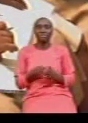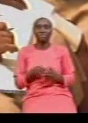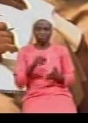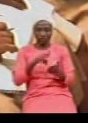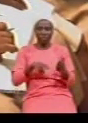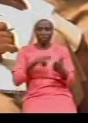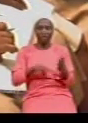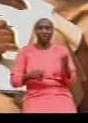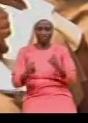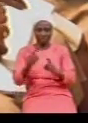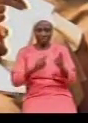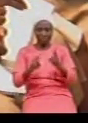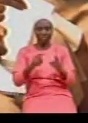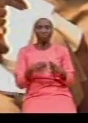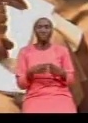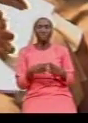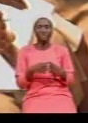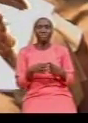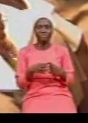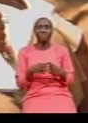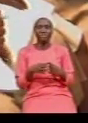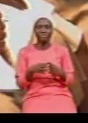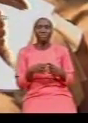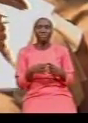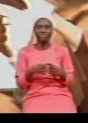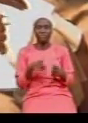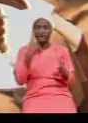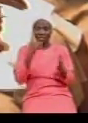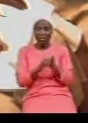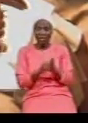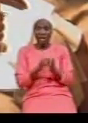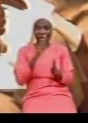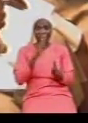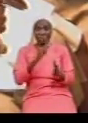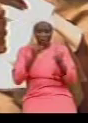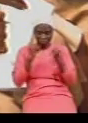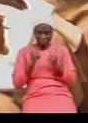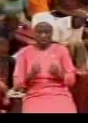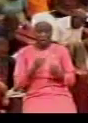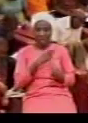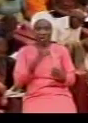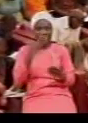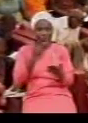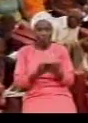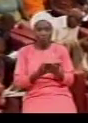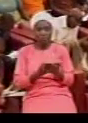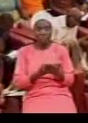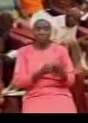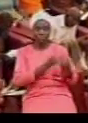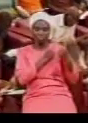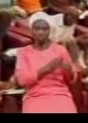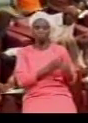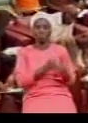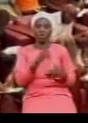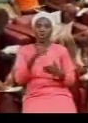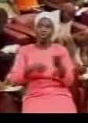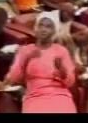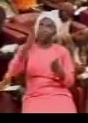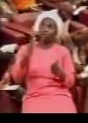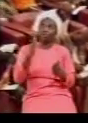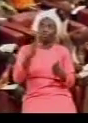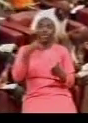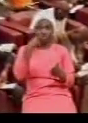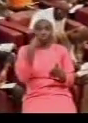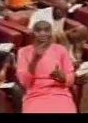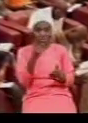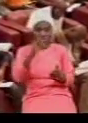Read on. What did he say? Be strong and of a good courage. What God told Joshua,